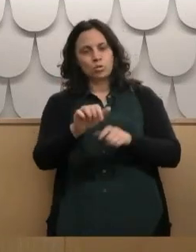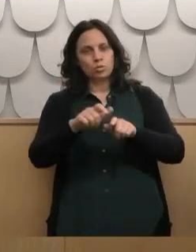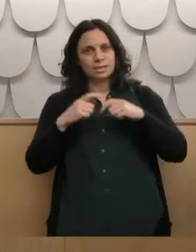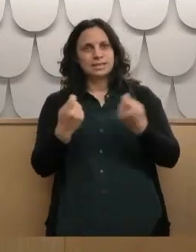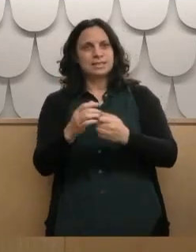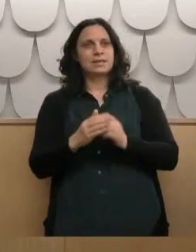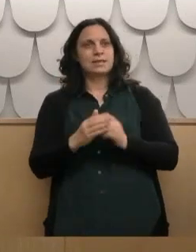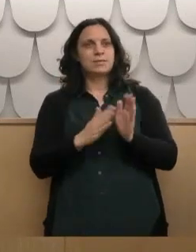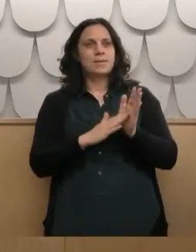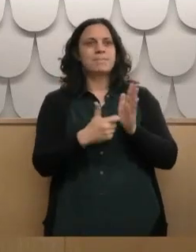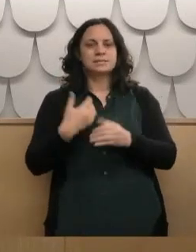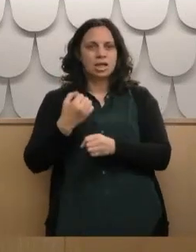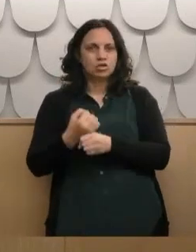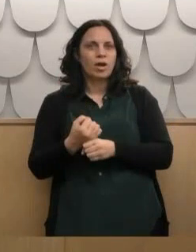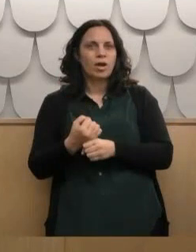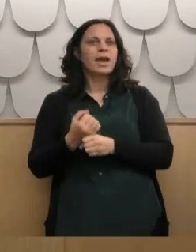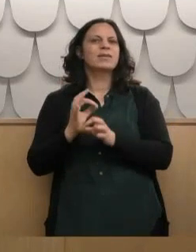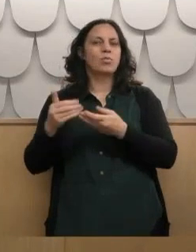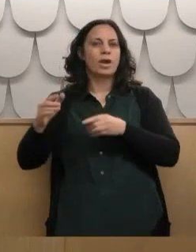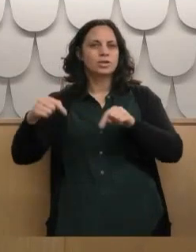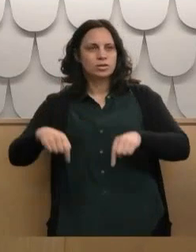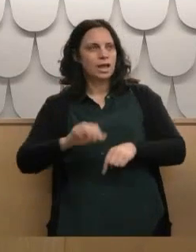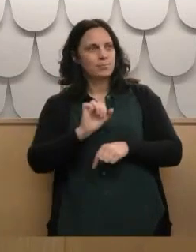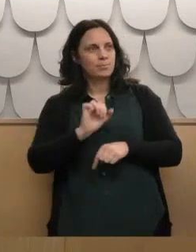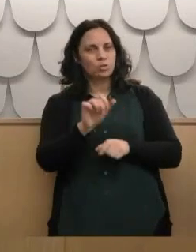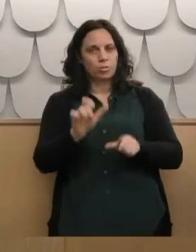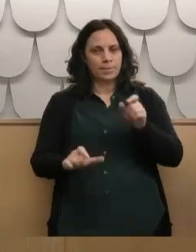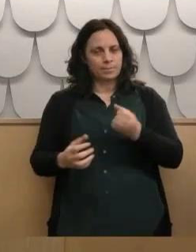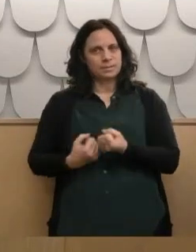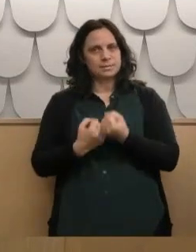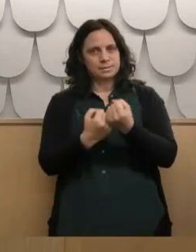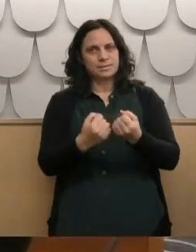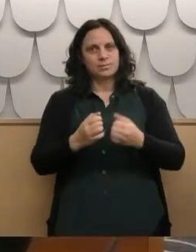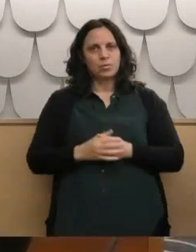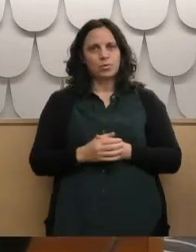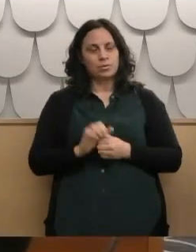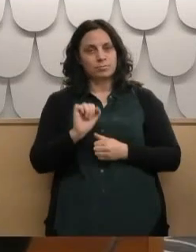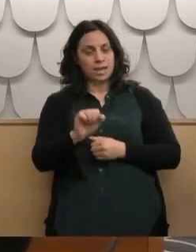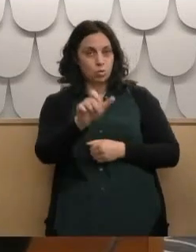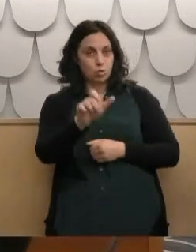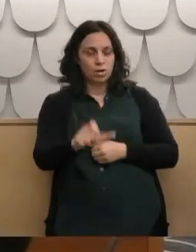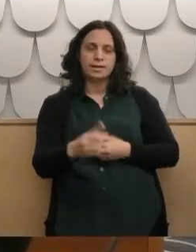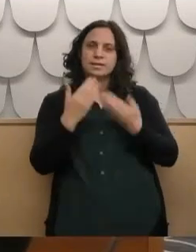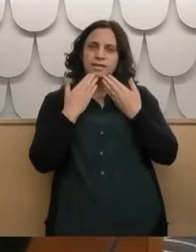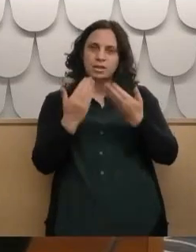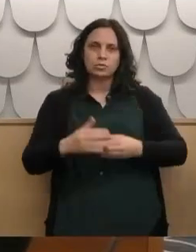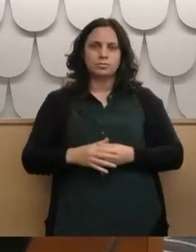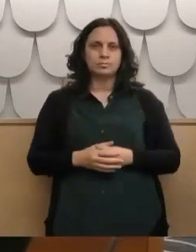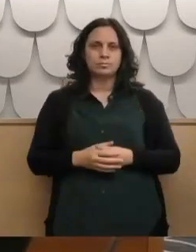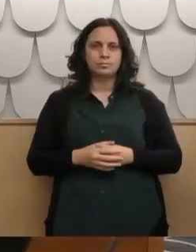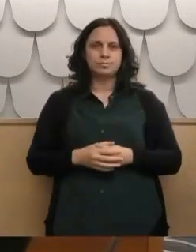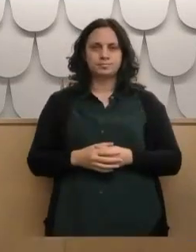Mr. Gray, who's not here today, but the other members who've supported you and your clients. Thank you very much indeed.